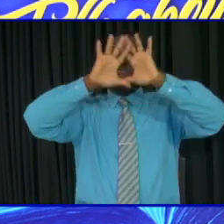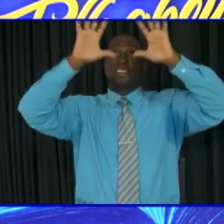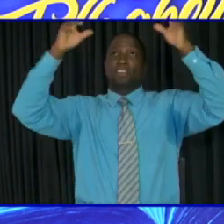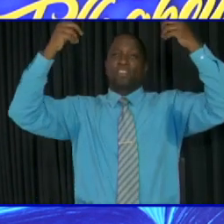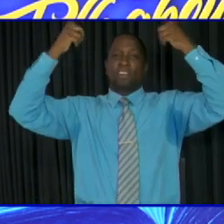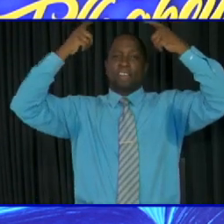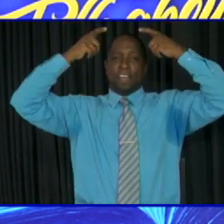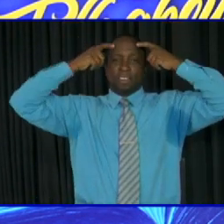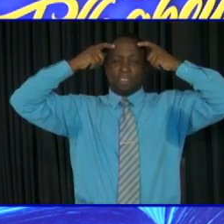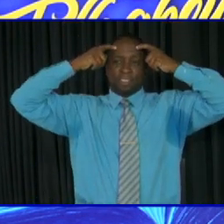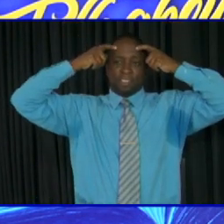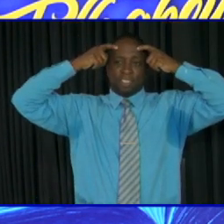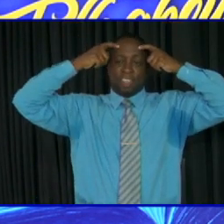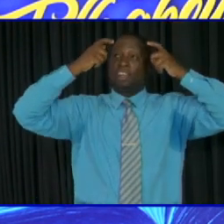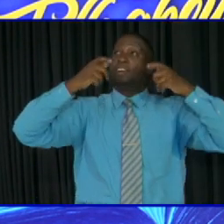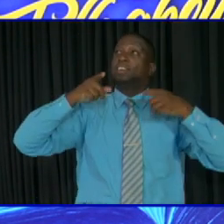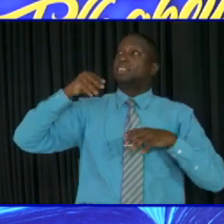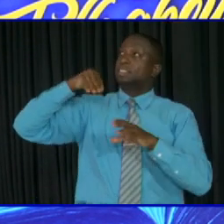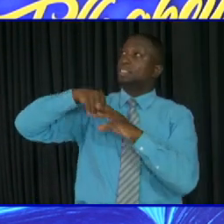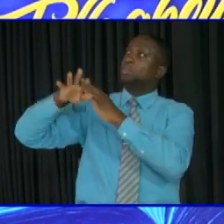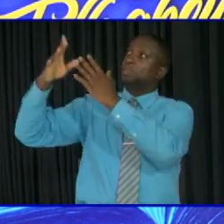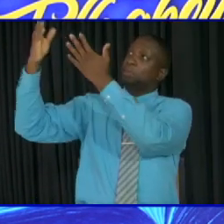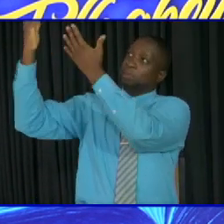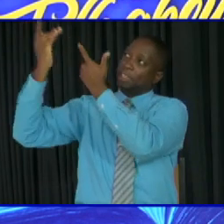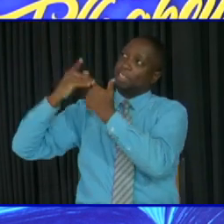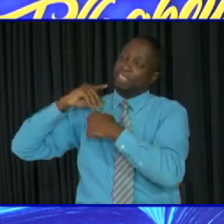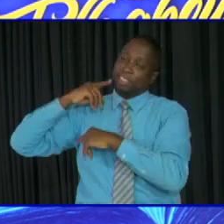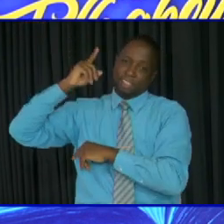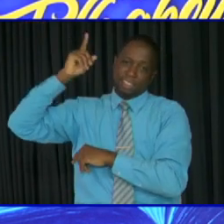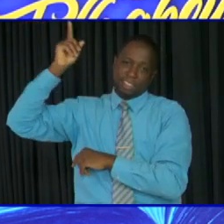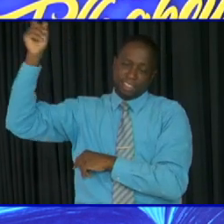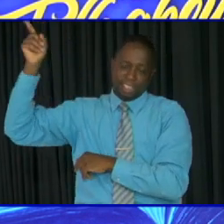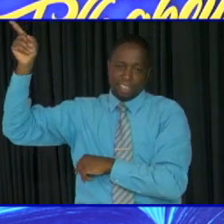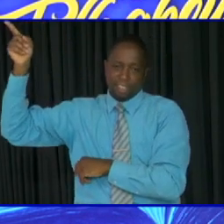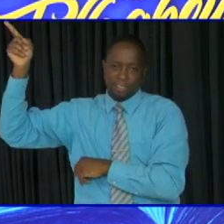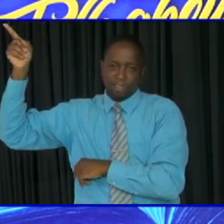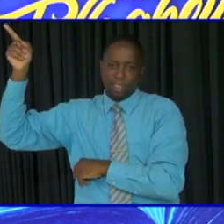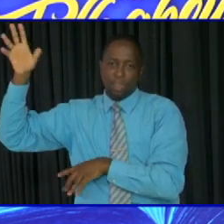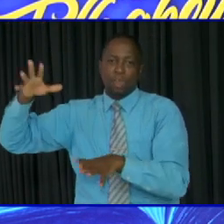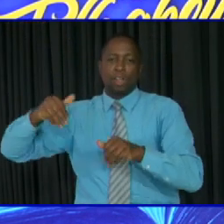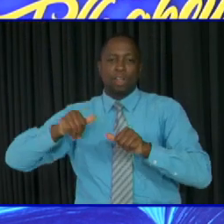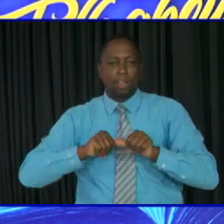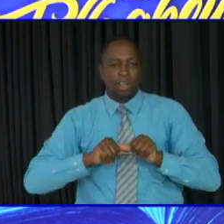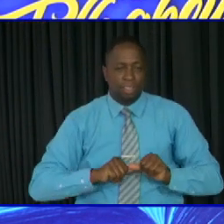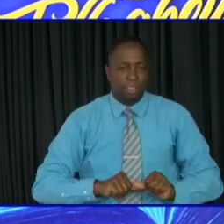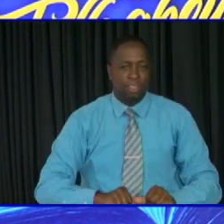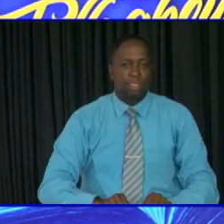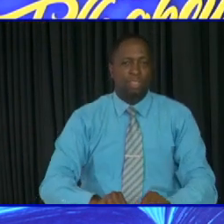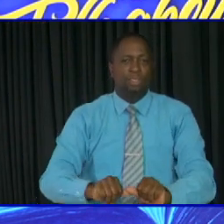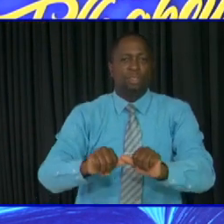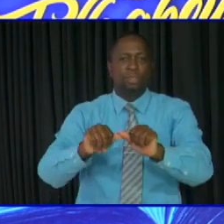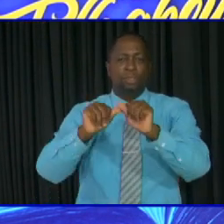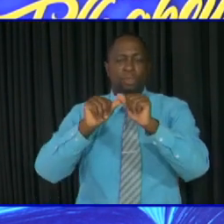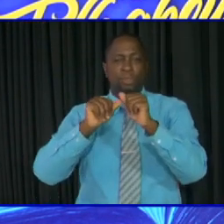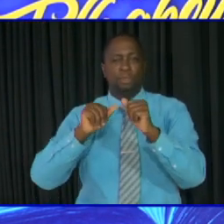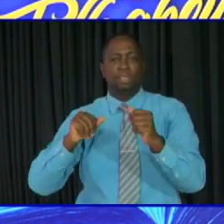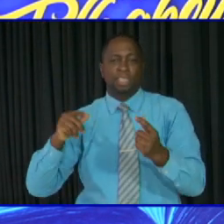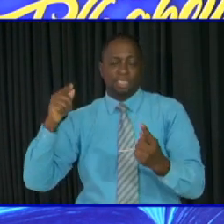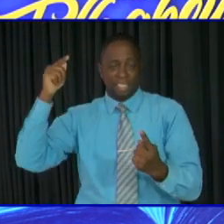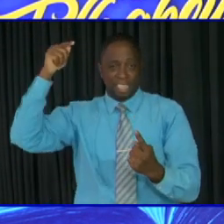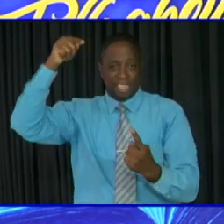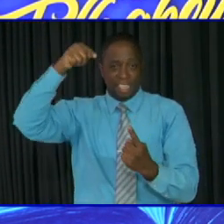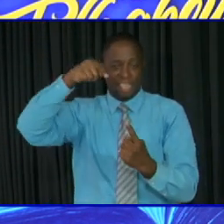Bright crowns are in waiting. Hold